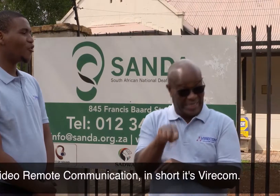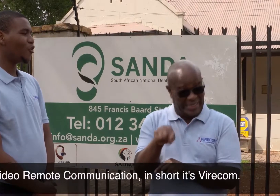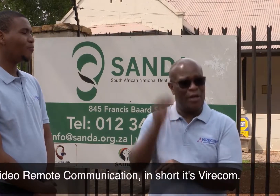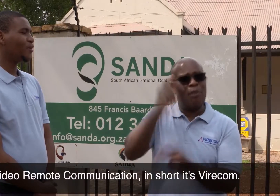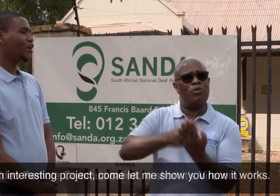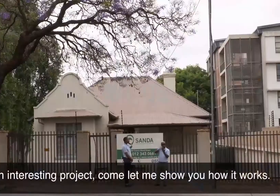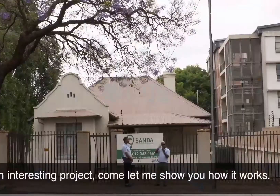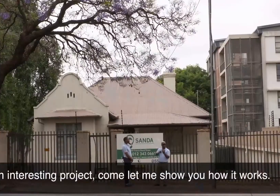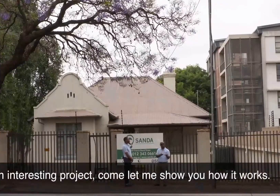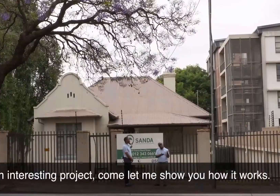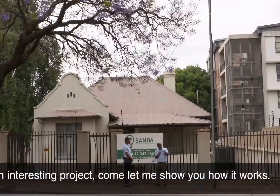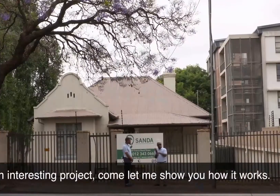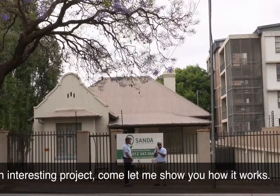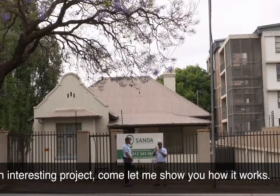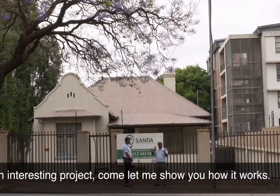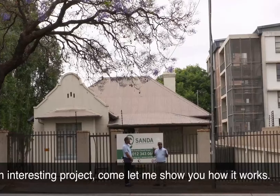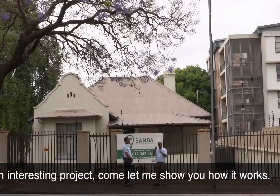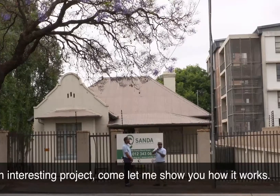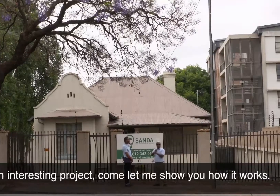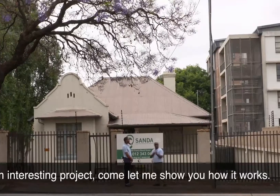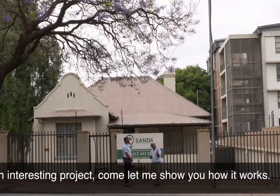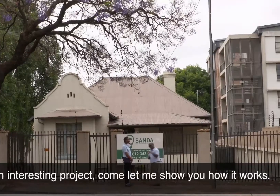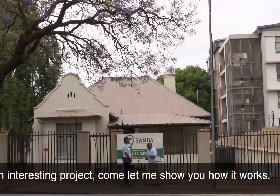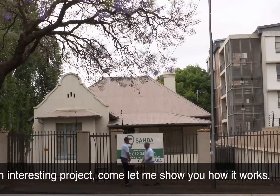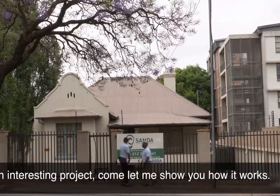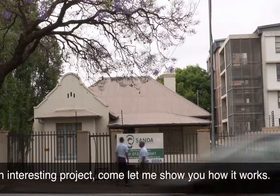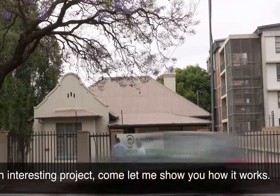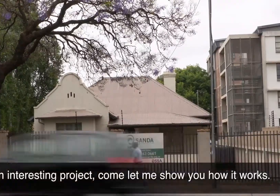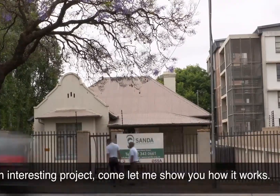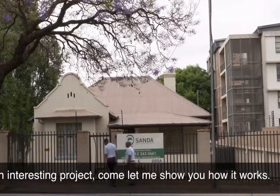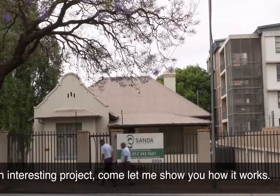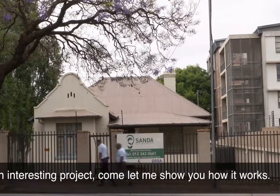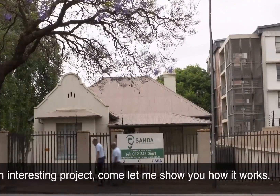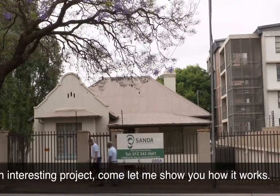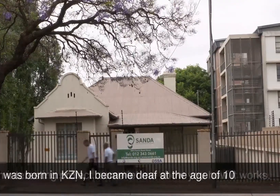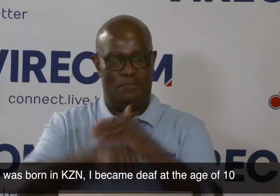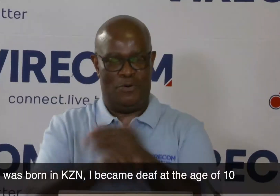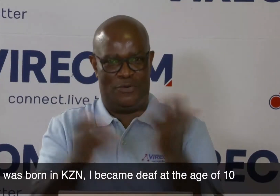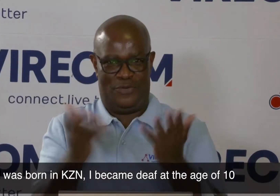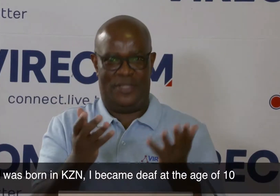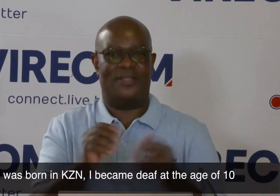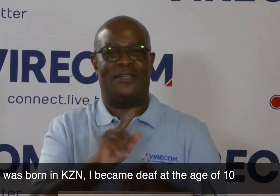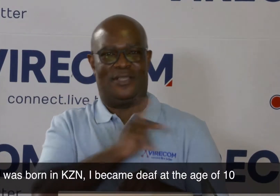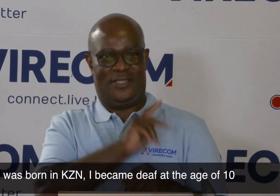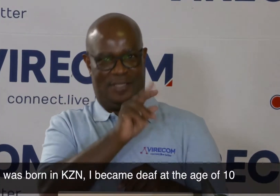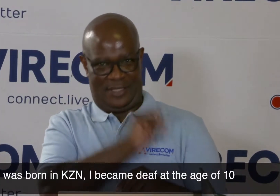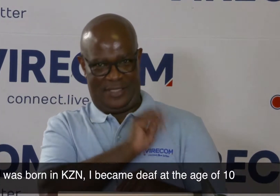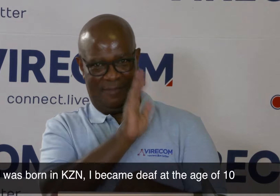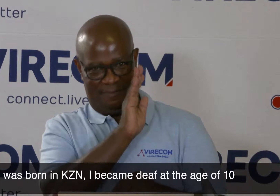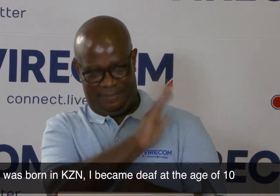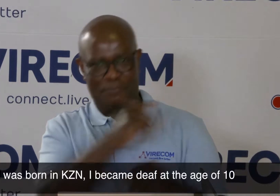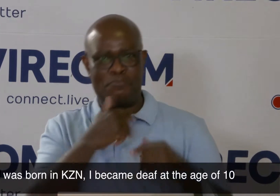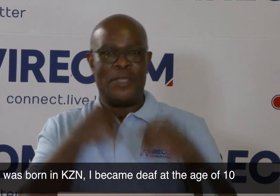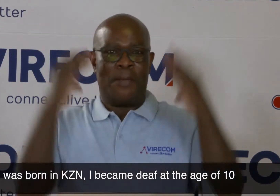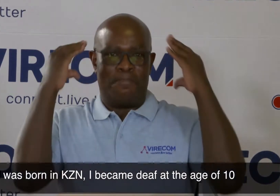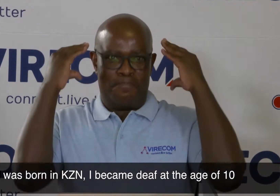it's via call. So it is an intrinsic project. Come and show you how it works. I was born in